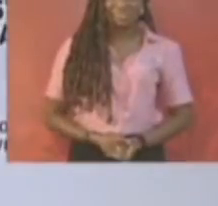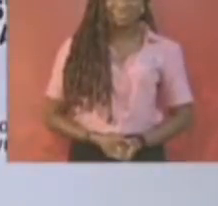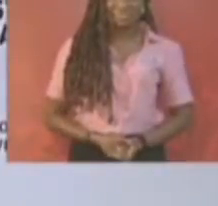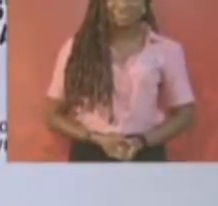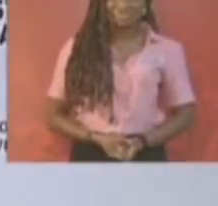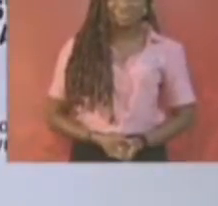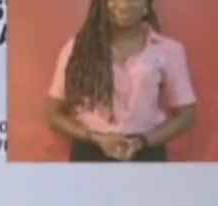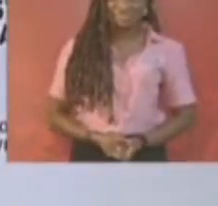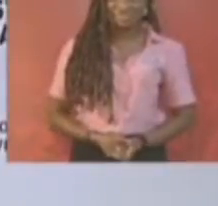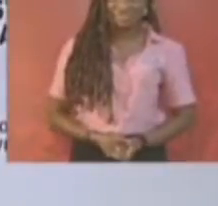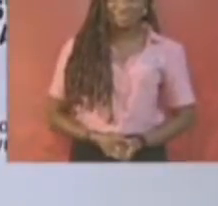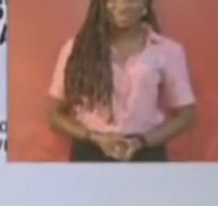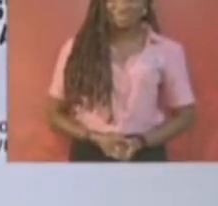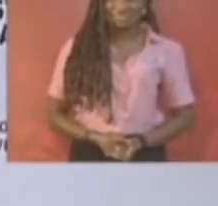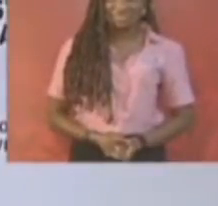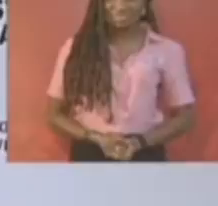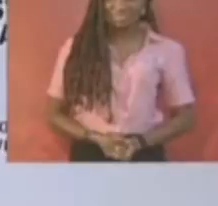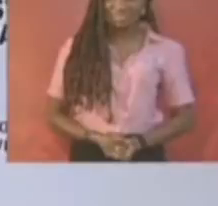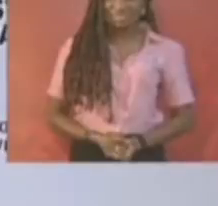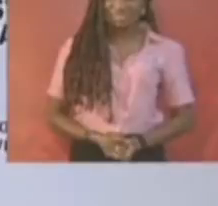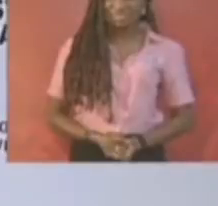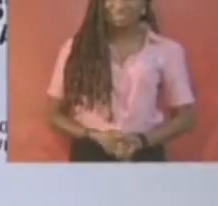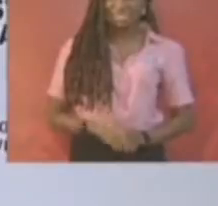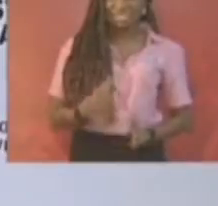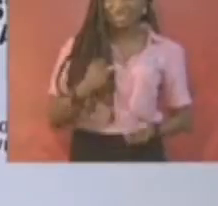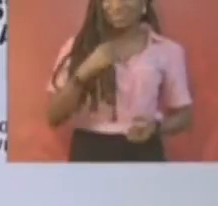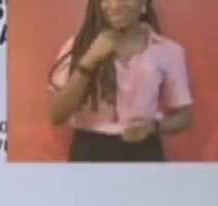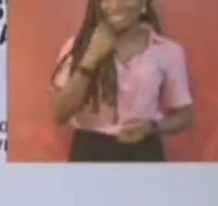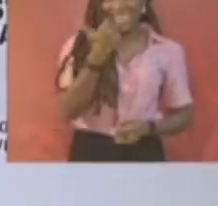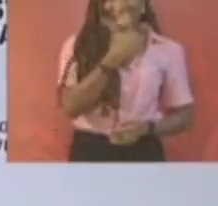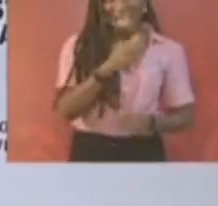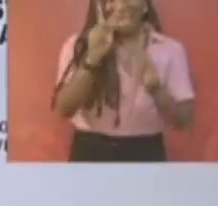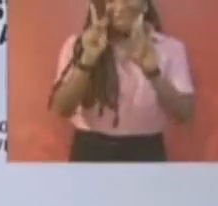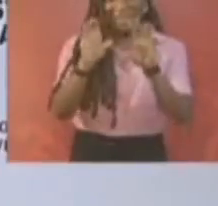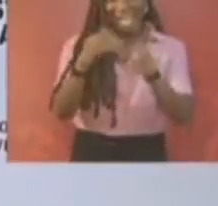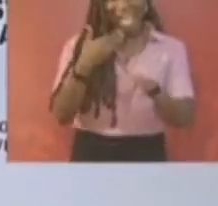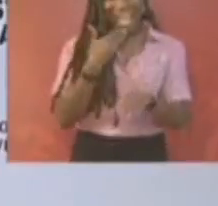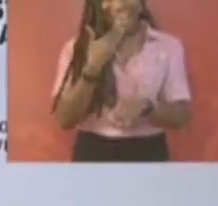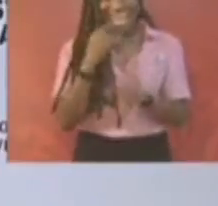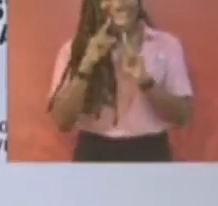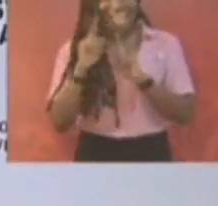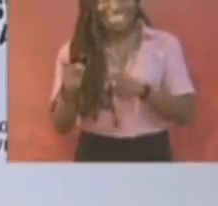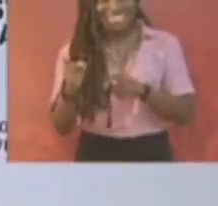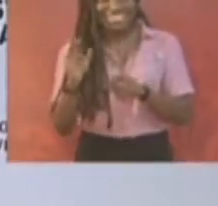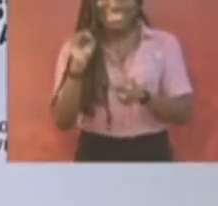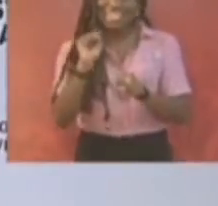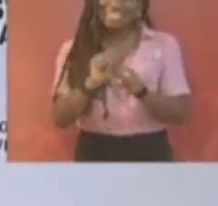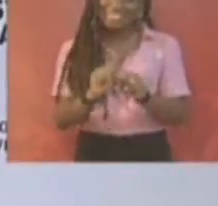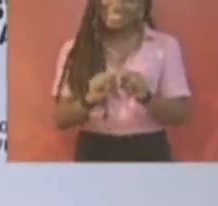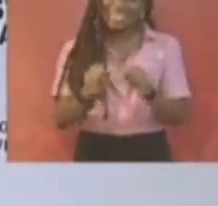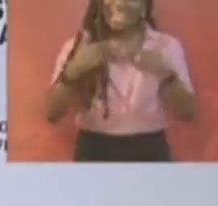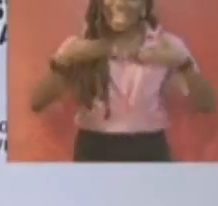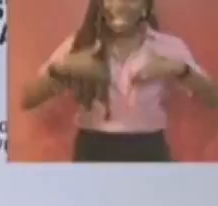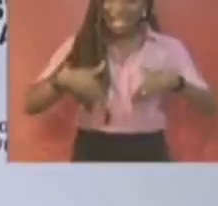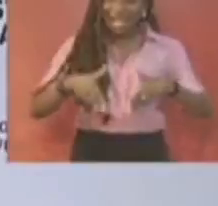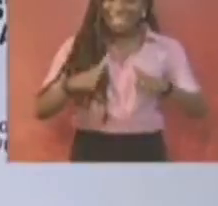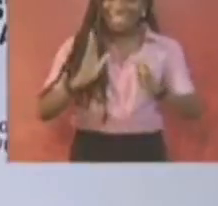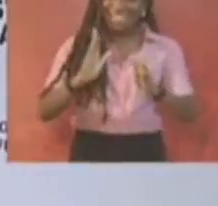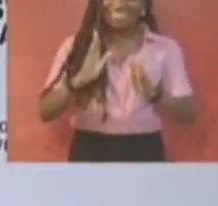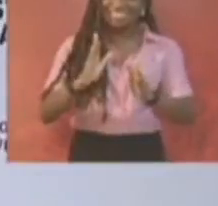Oh, you said either of the professionals. I think I'll give Professor Hutchinson a little rest since he's been taking all the mental health